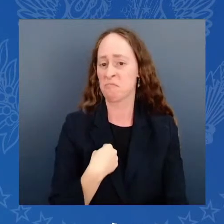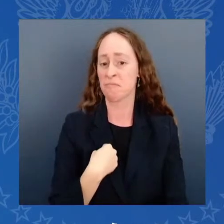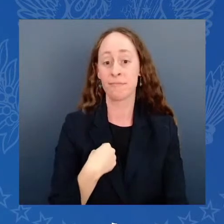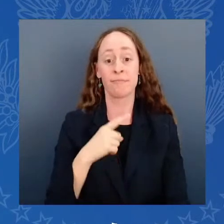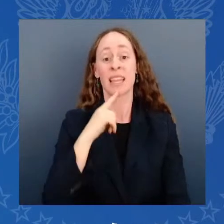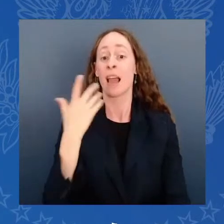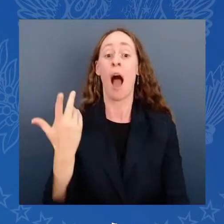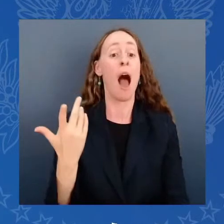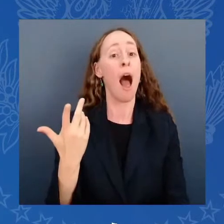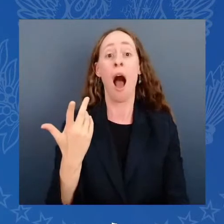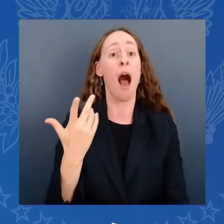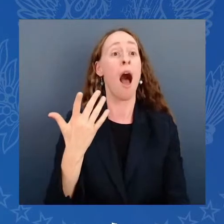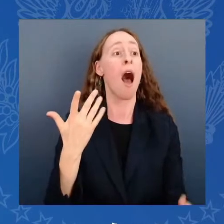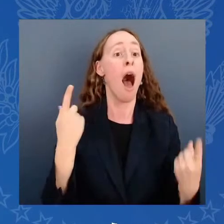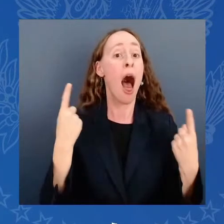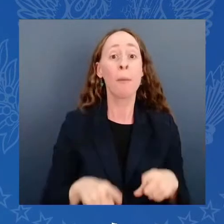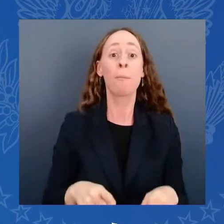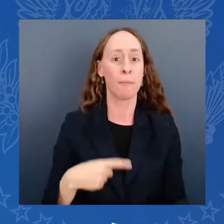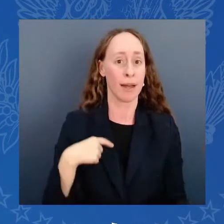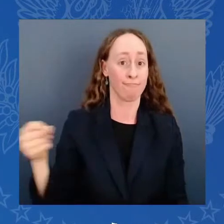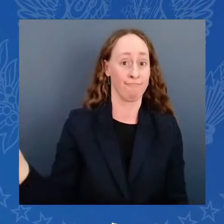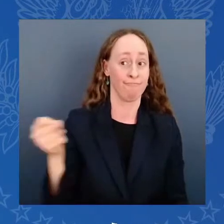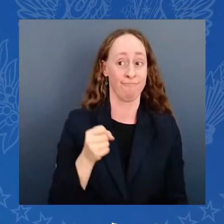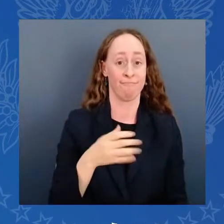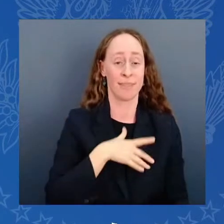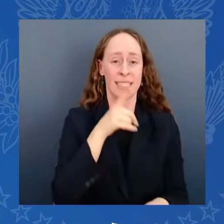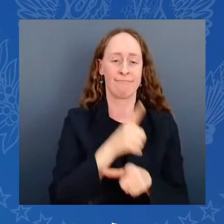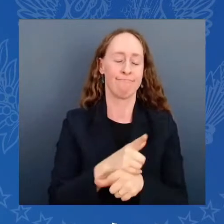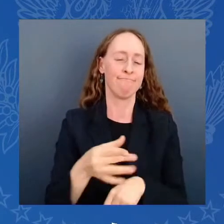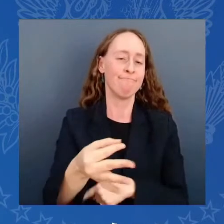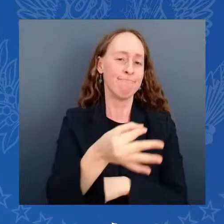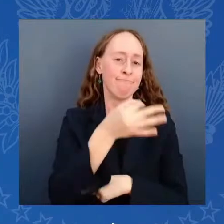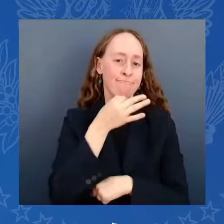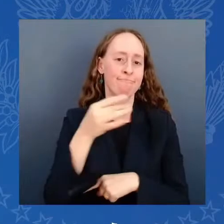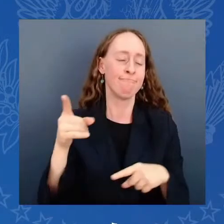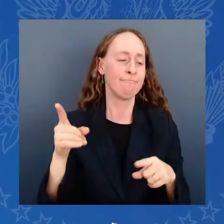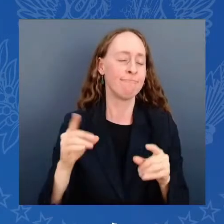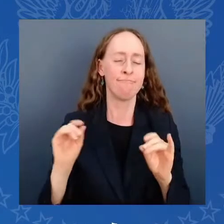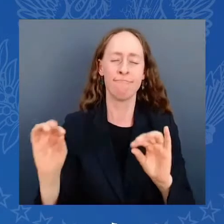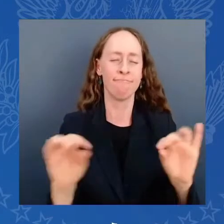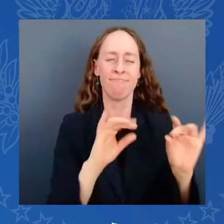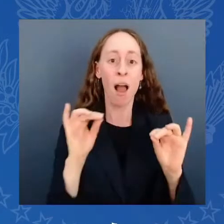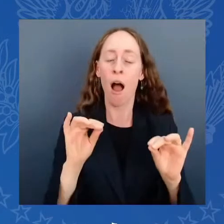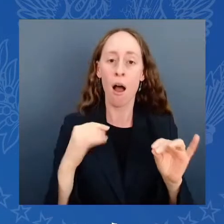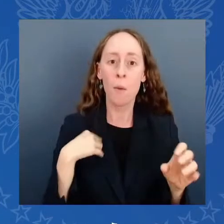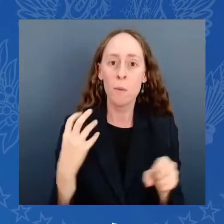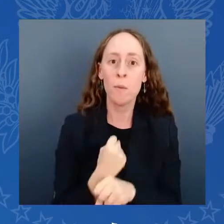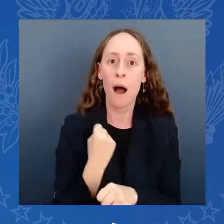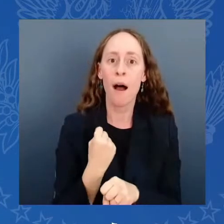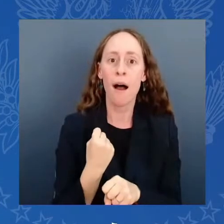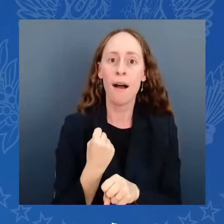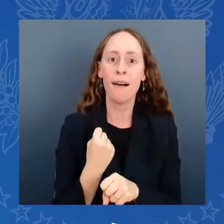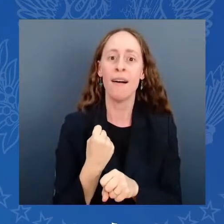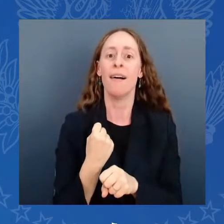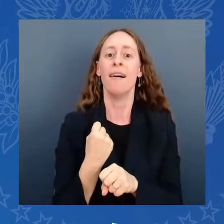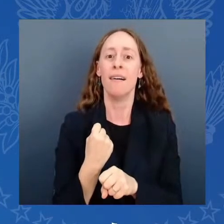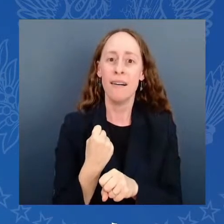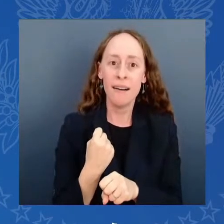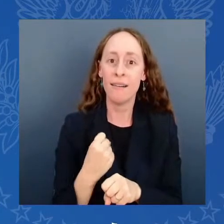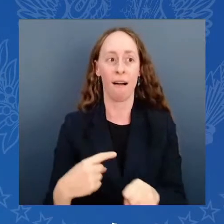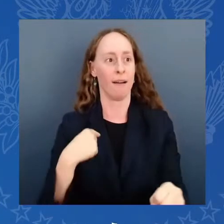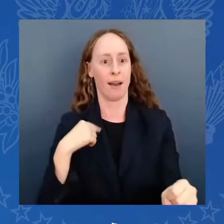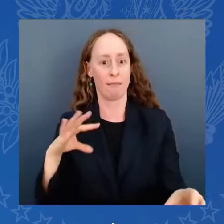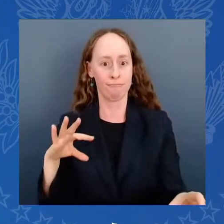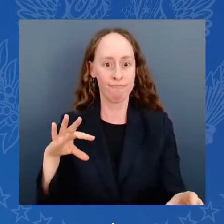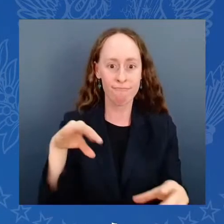thing I know, I was part of a group assigned as young senators, young elected officials, to try to bring the party around to get someone to run